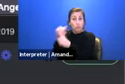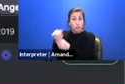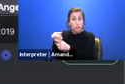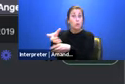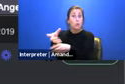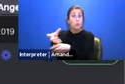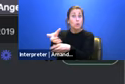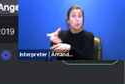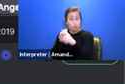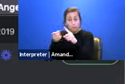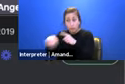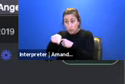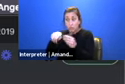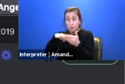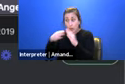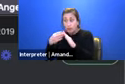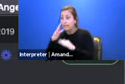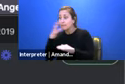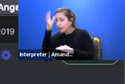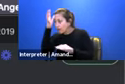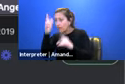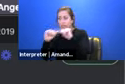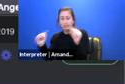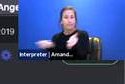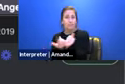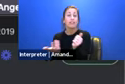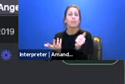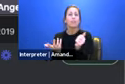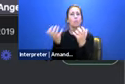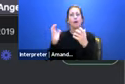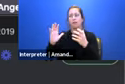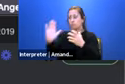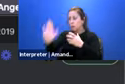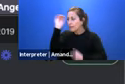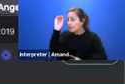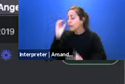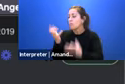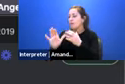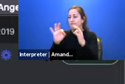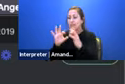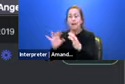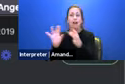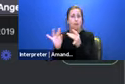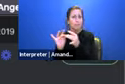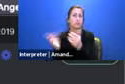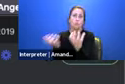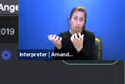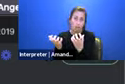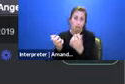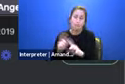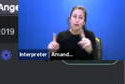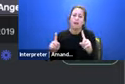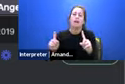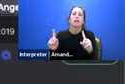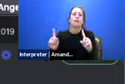community representative, as a parent going forward, because this is a team effort. And we definitely want